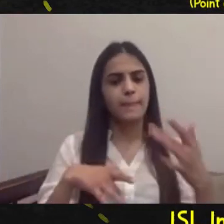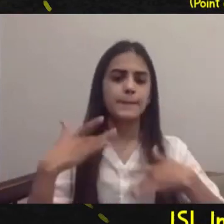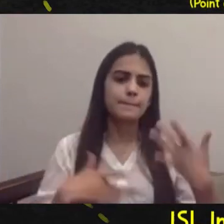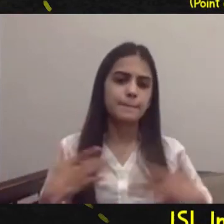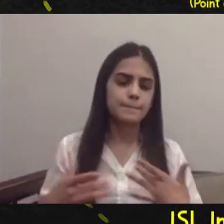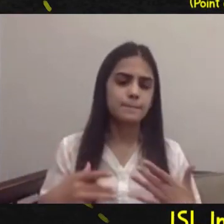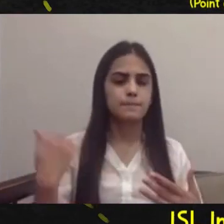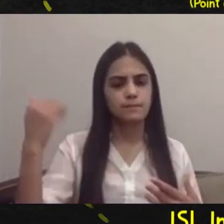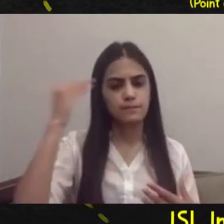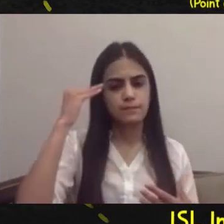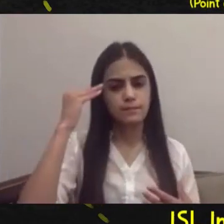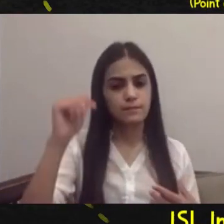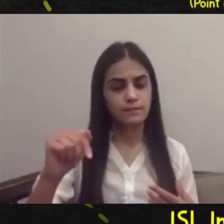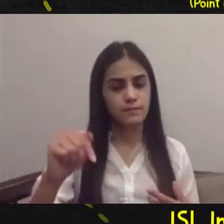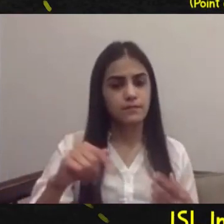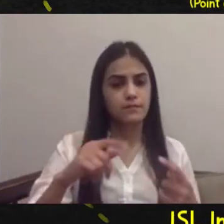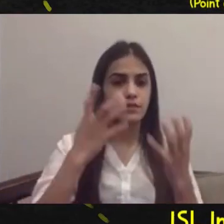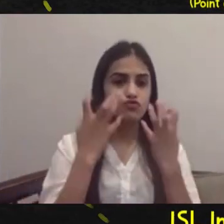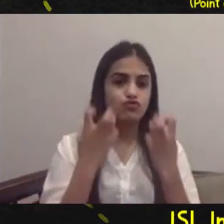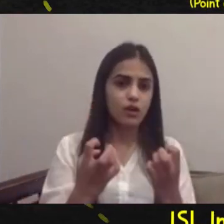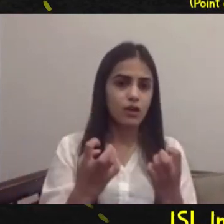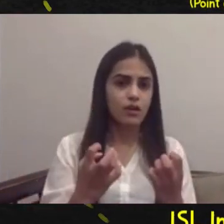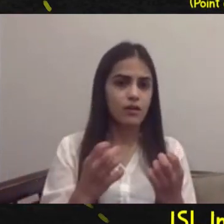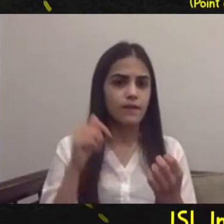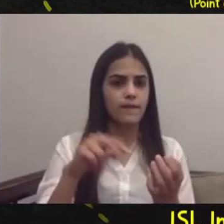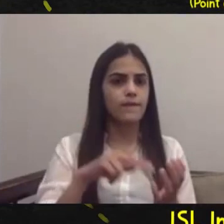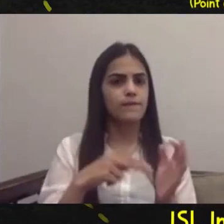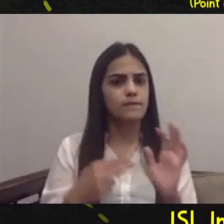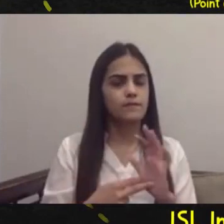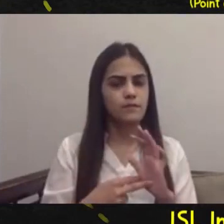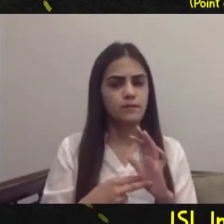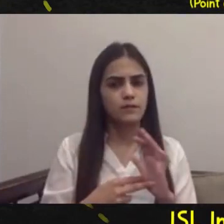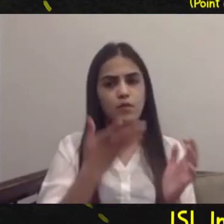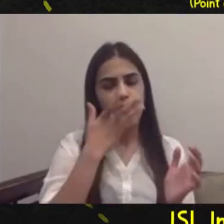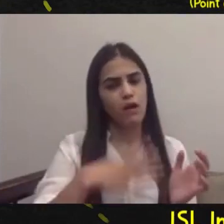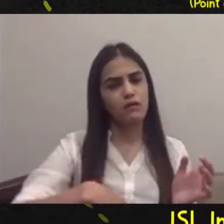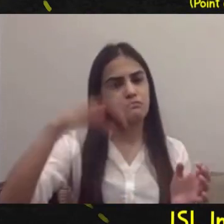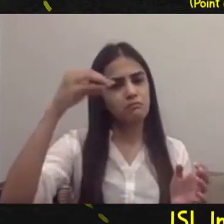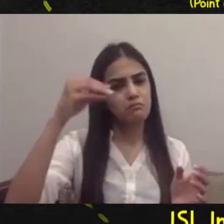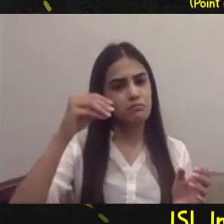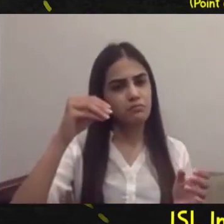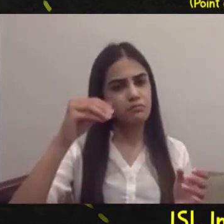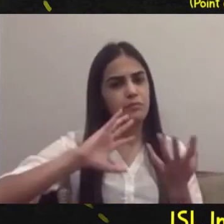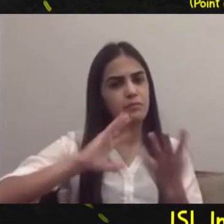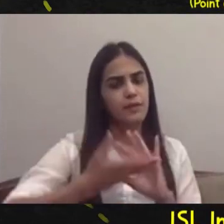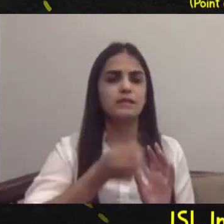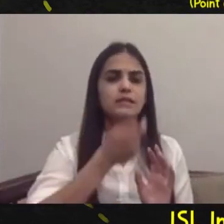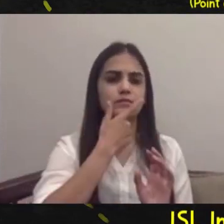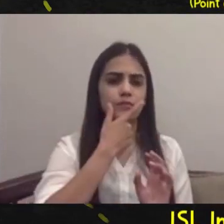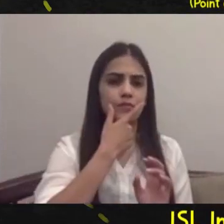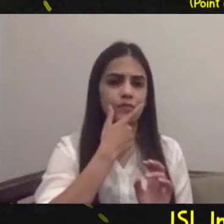move this dry thing to something that is juicy, to something that actually makes us smile, something